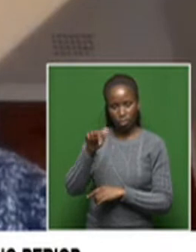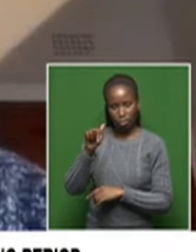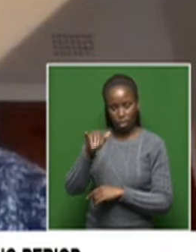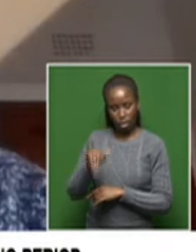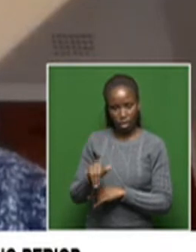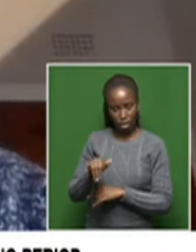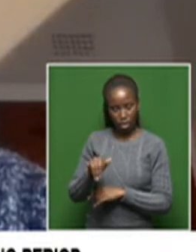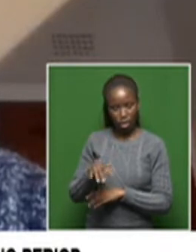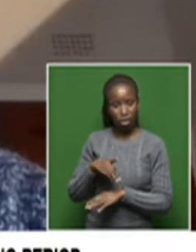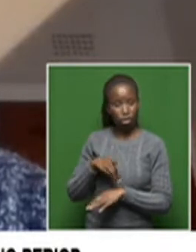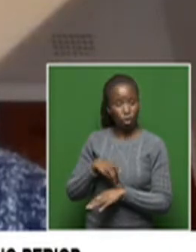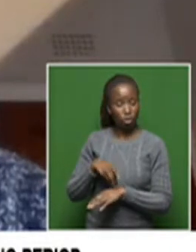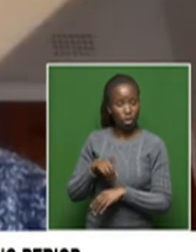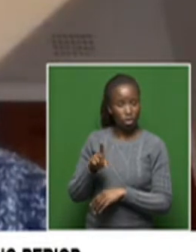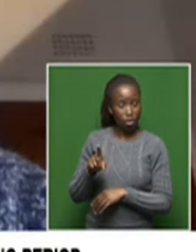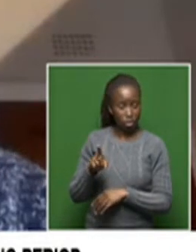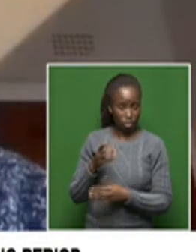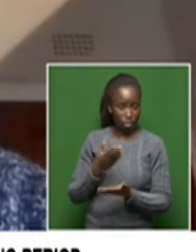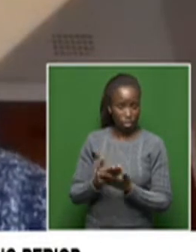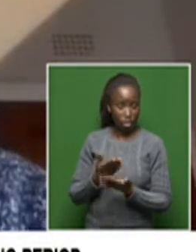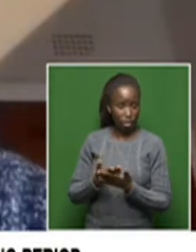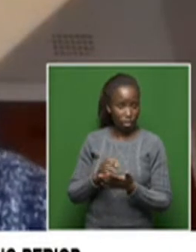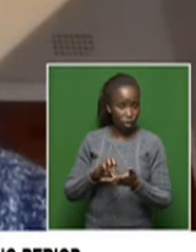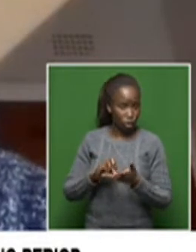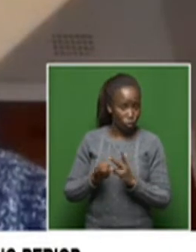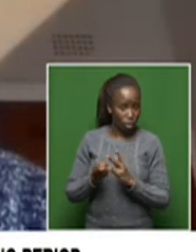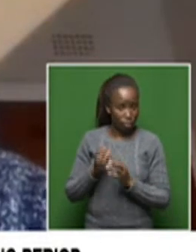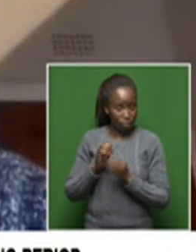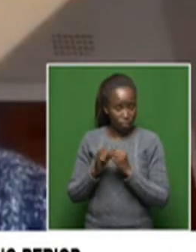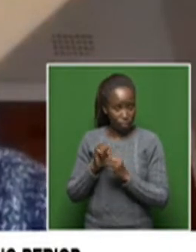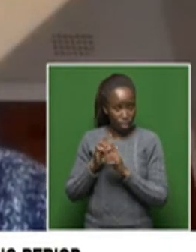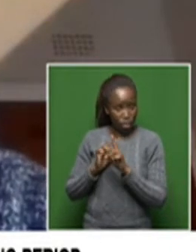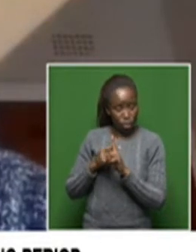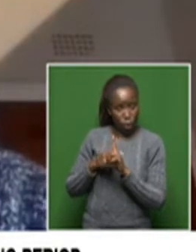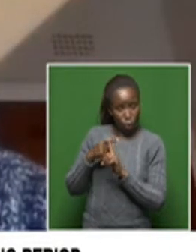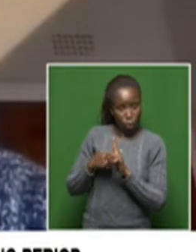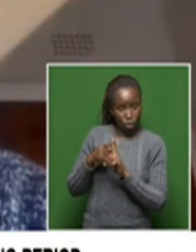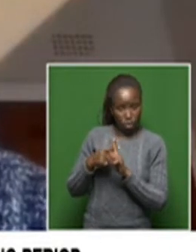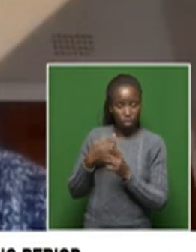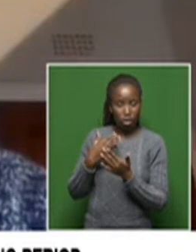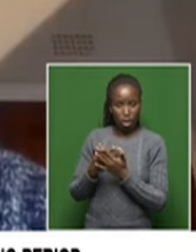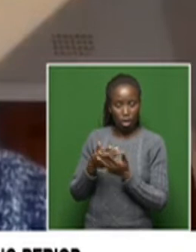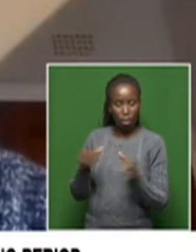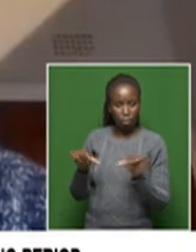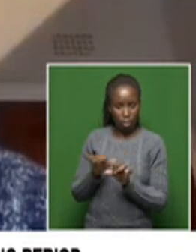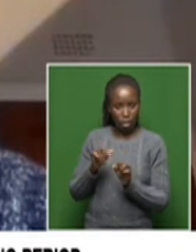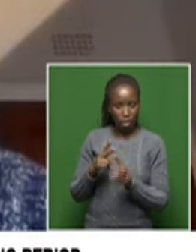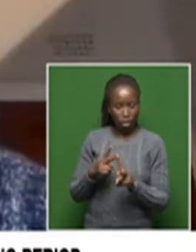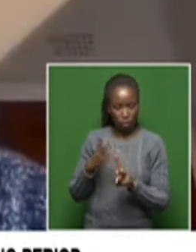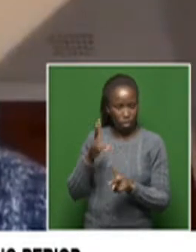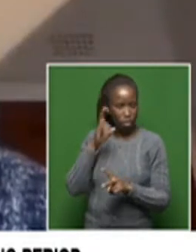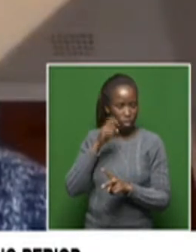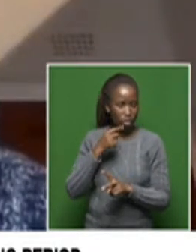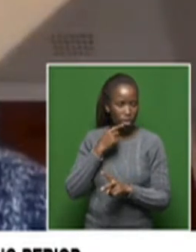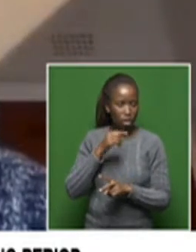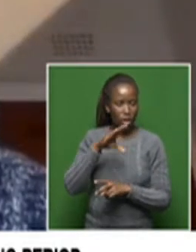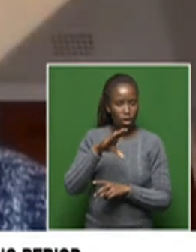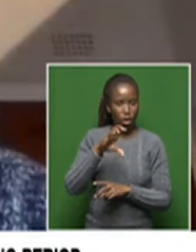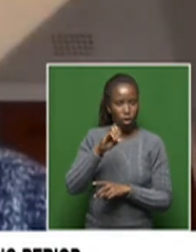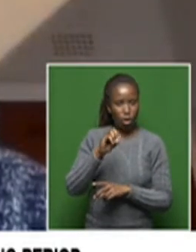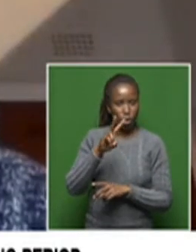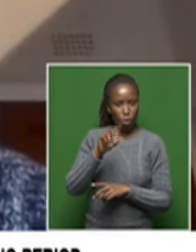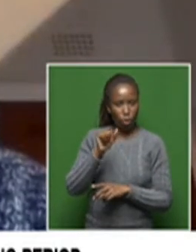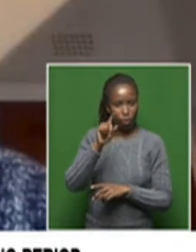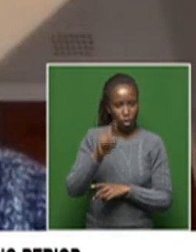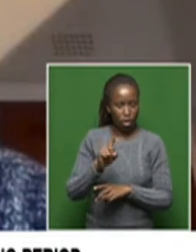Dr. Pillay, maybe if we can just try and improve the connection, we might bring you back. We heard you saying that COVAX is going to come at the end of